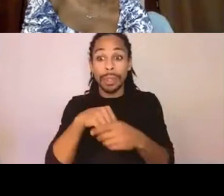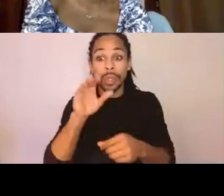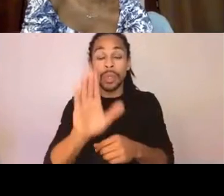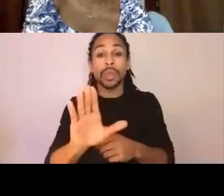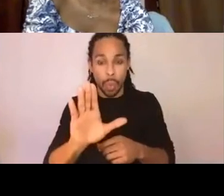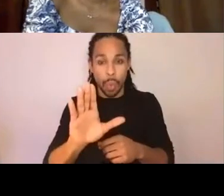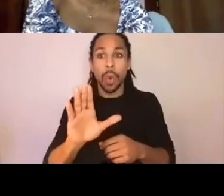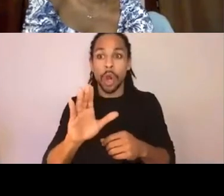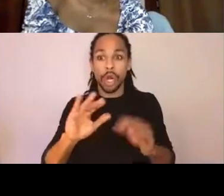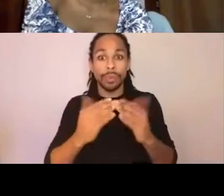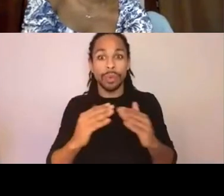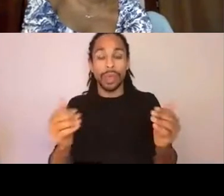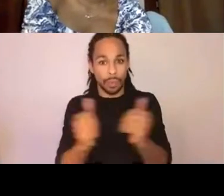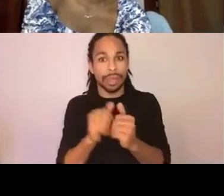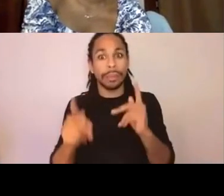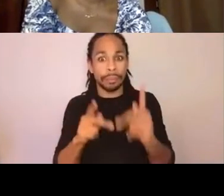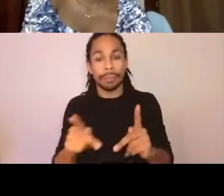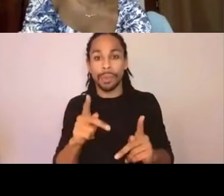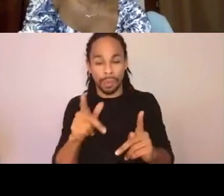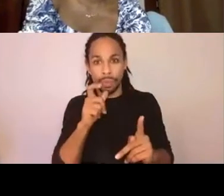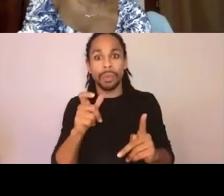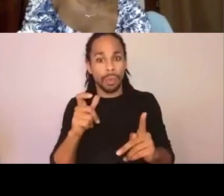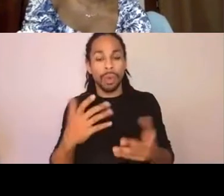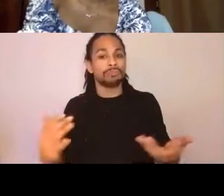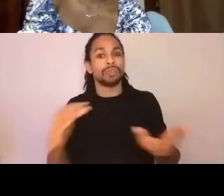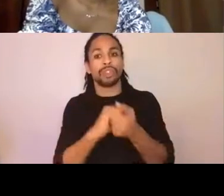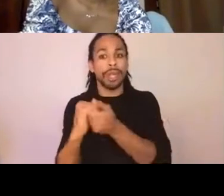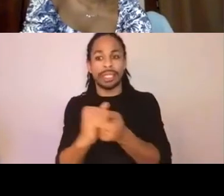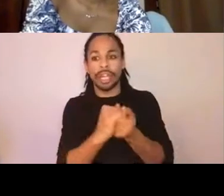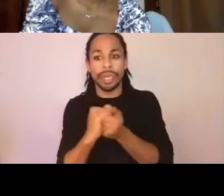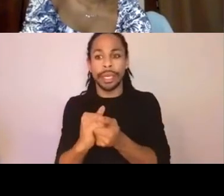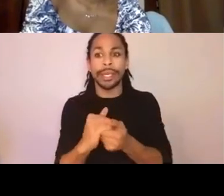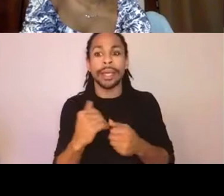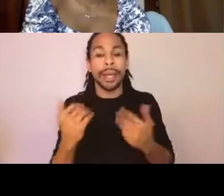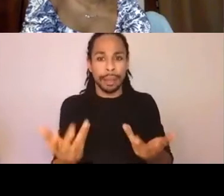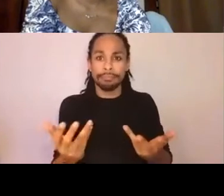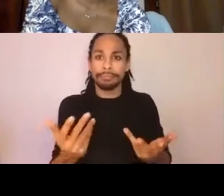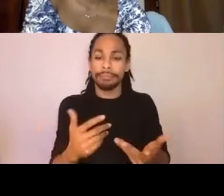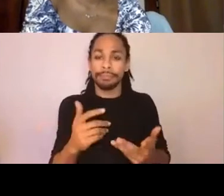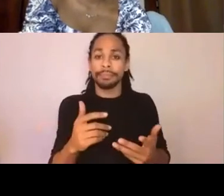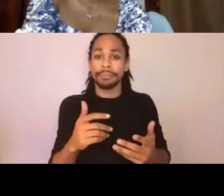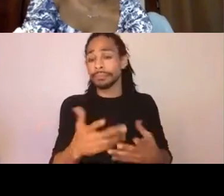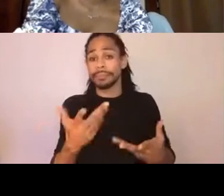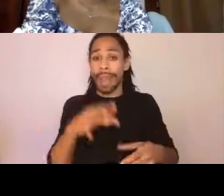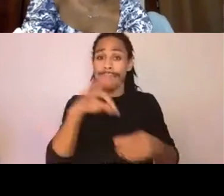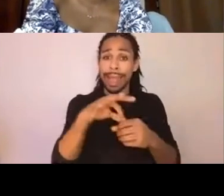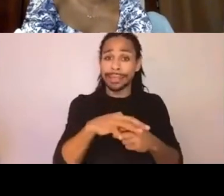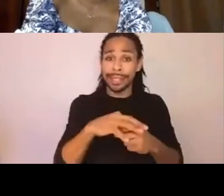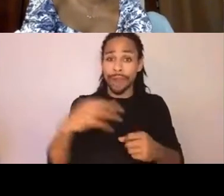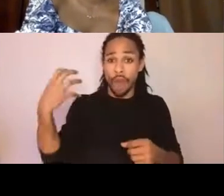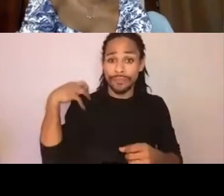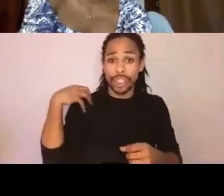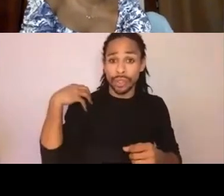solidarity? Those who support racists in elected office, for example, despite their visibly racist policies and rhetoric.